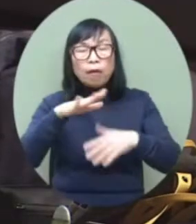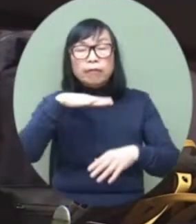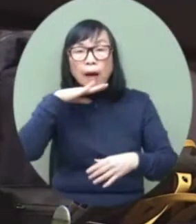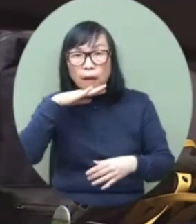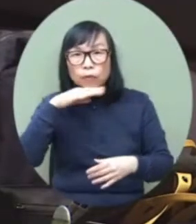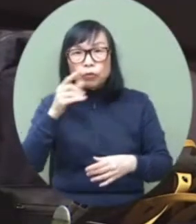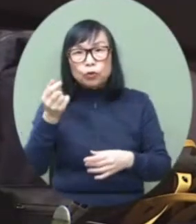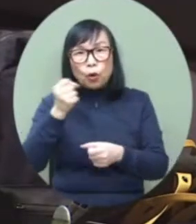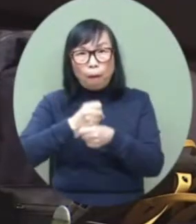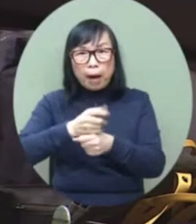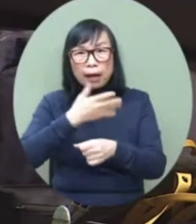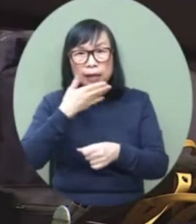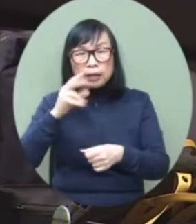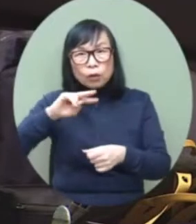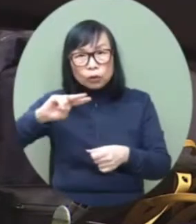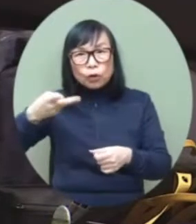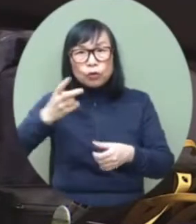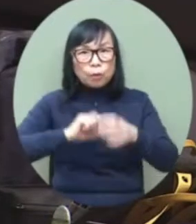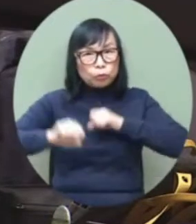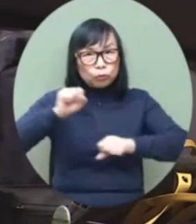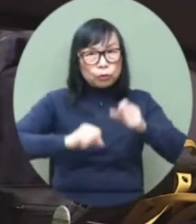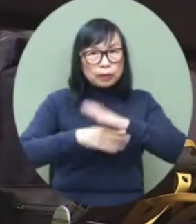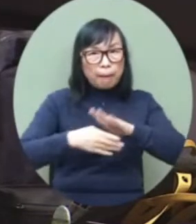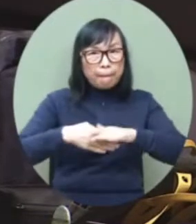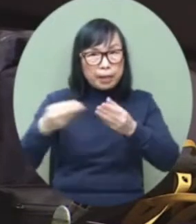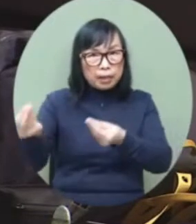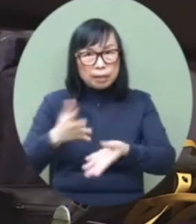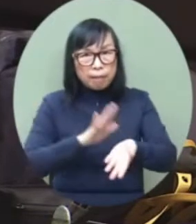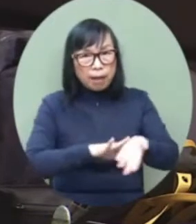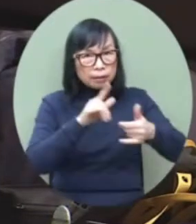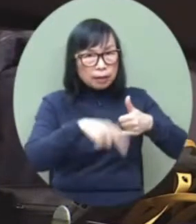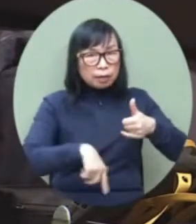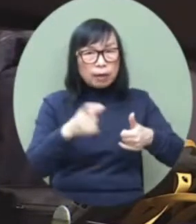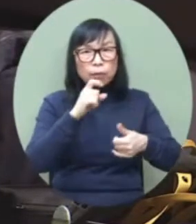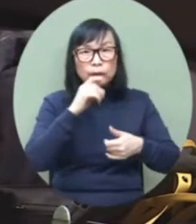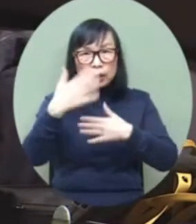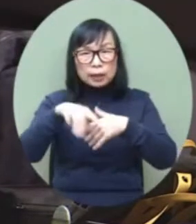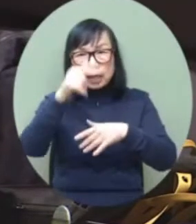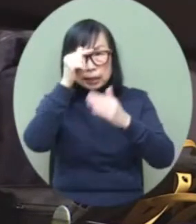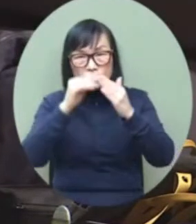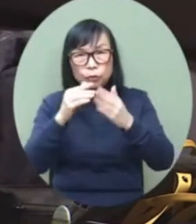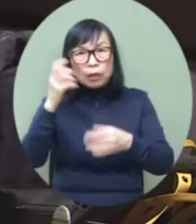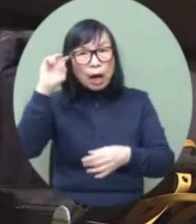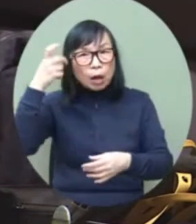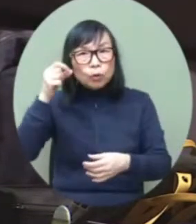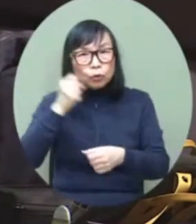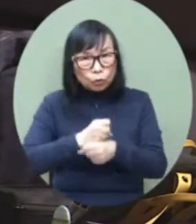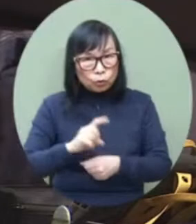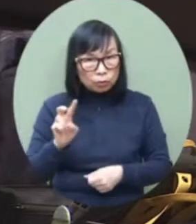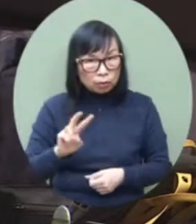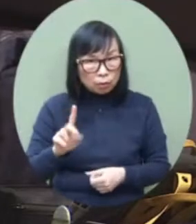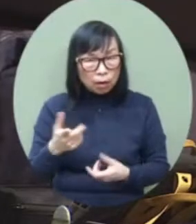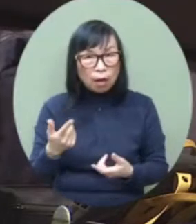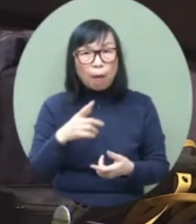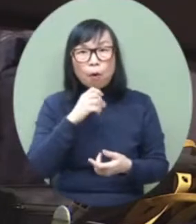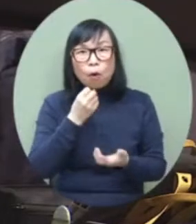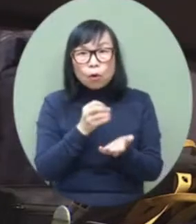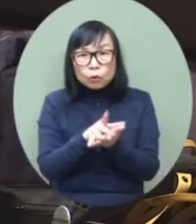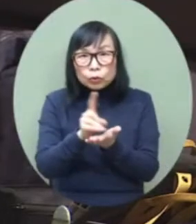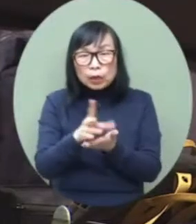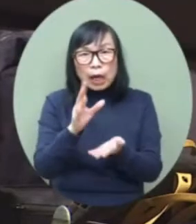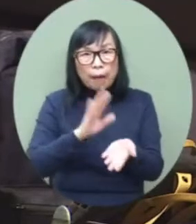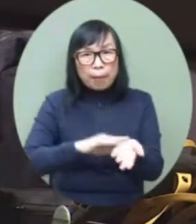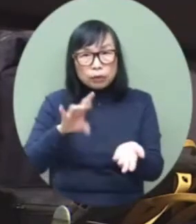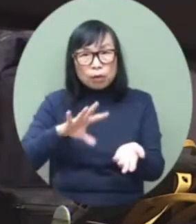waiting outdoors? Aside from Queen Mary Hospital being converted, will other hospitals also